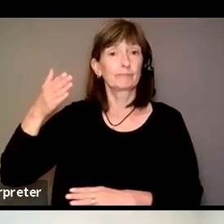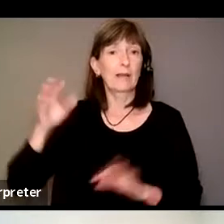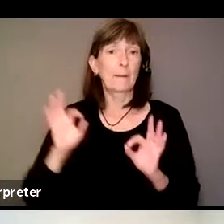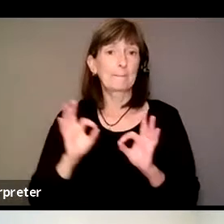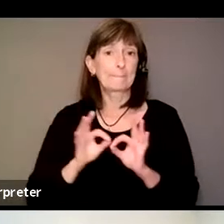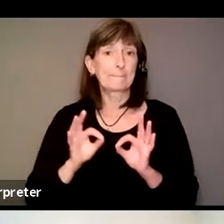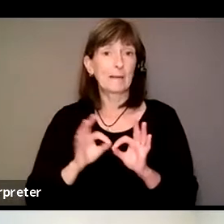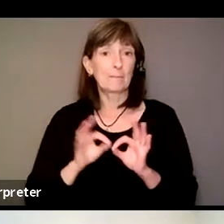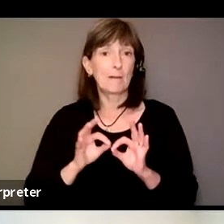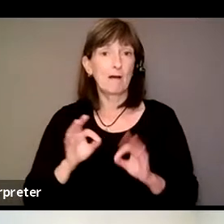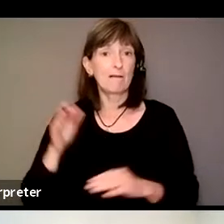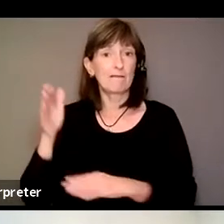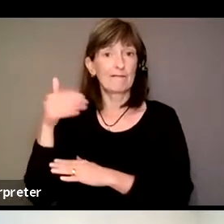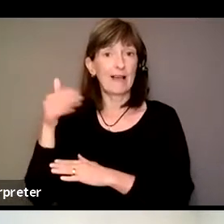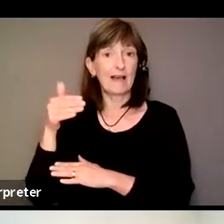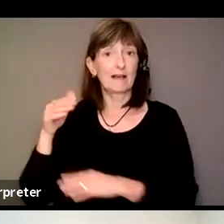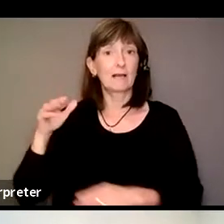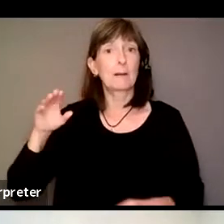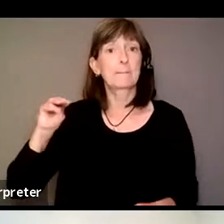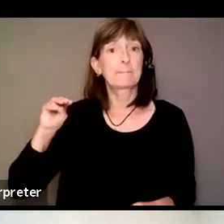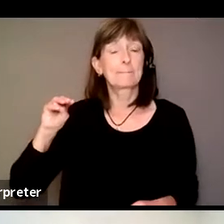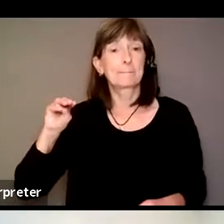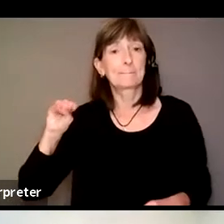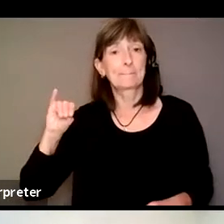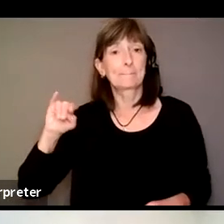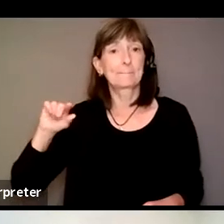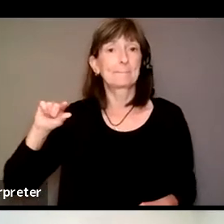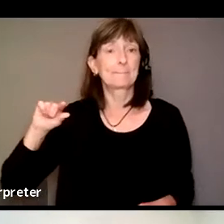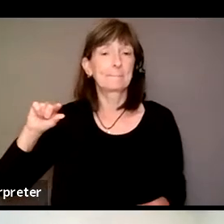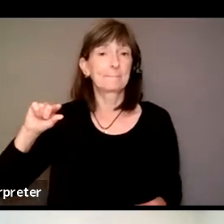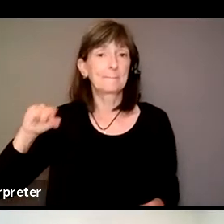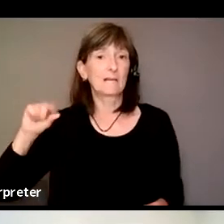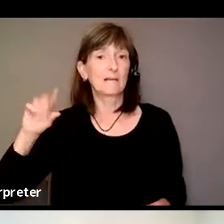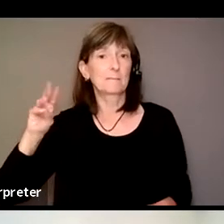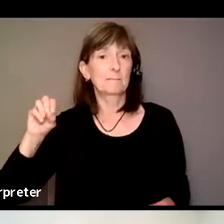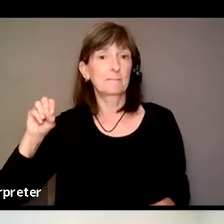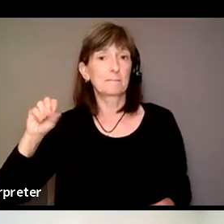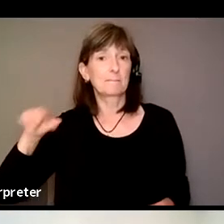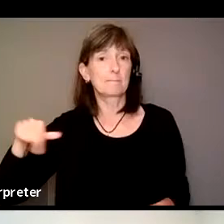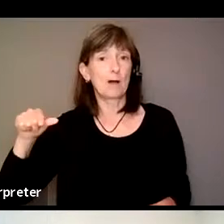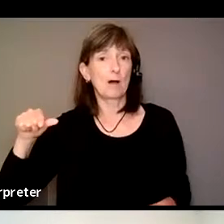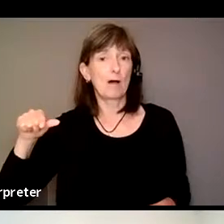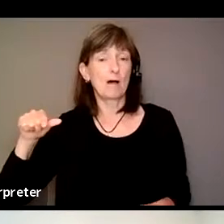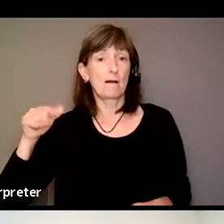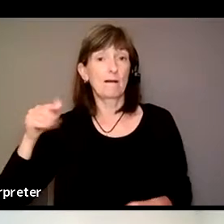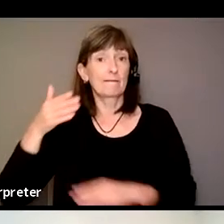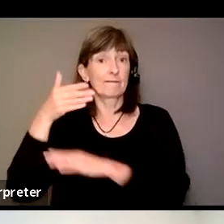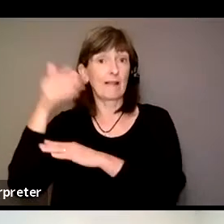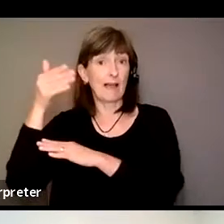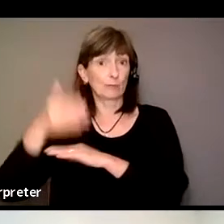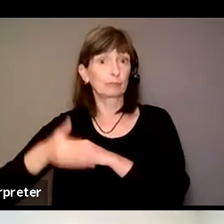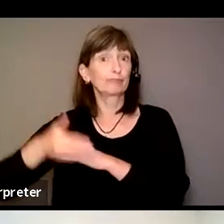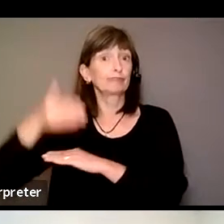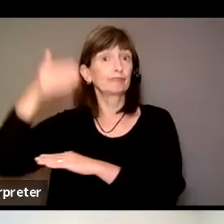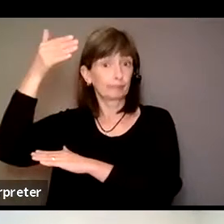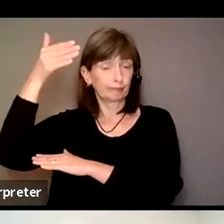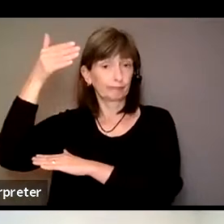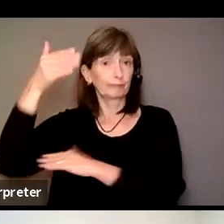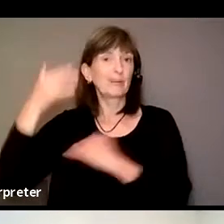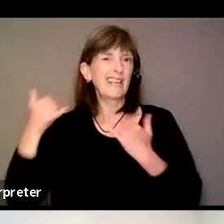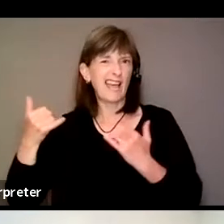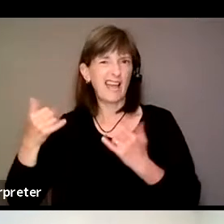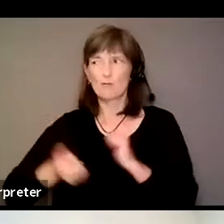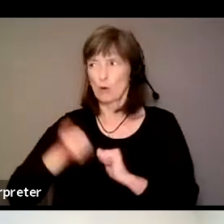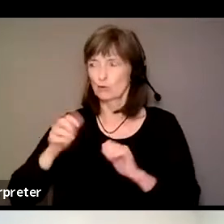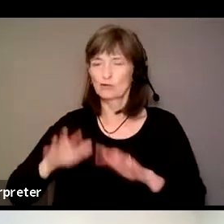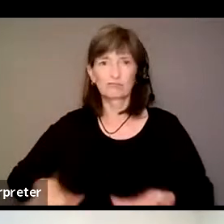Indigenous group that had the deepest presence here now. Preceding that, obviously, was the Beothuk.